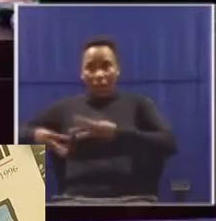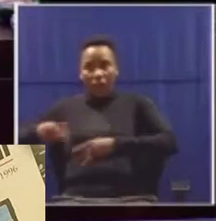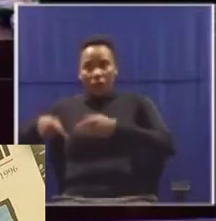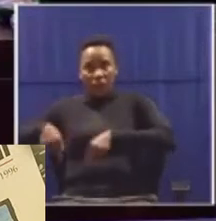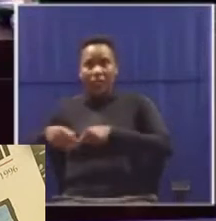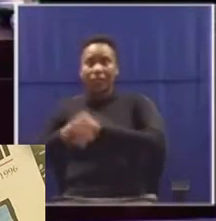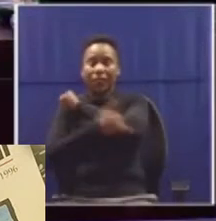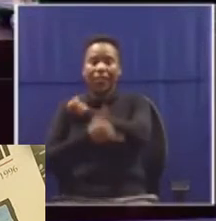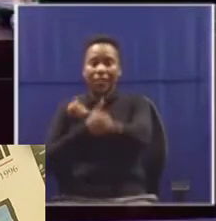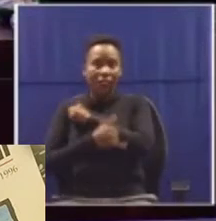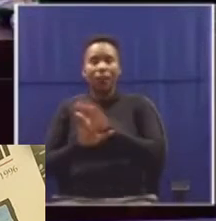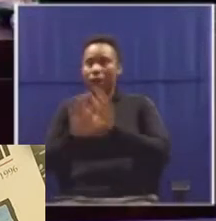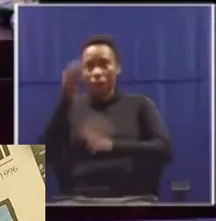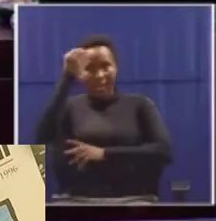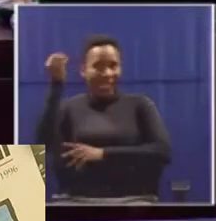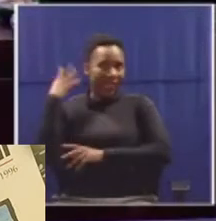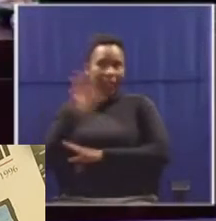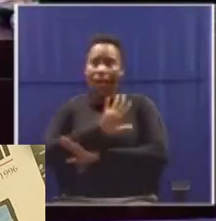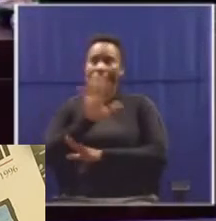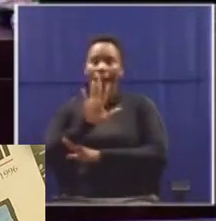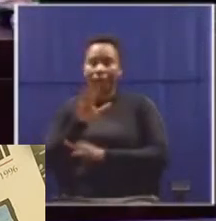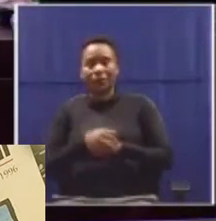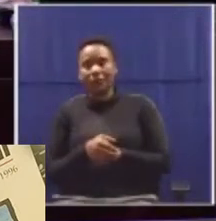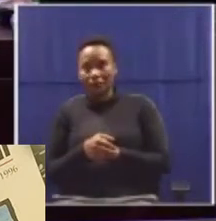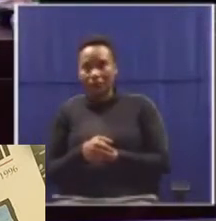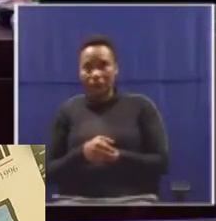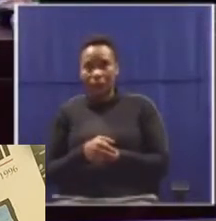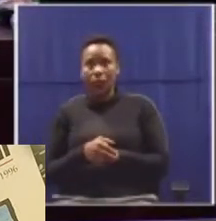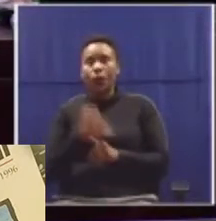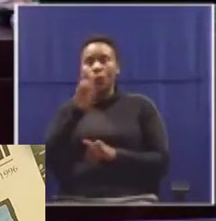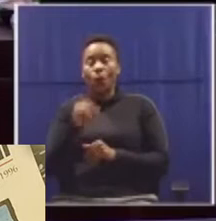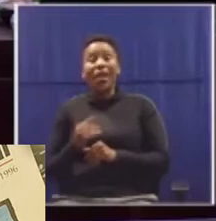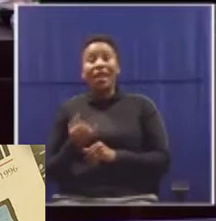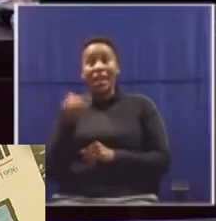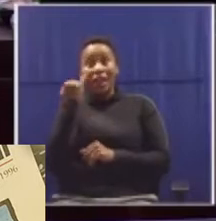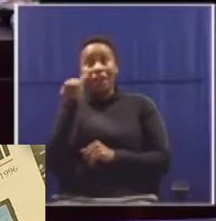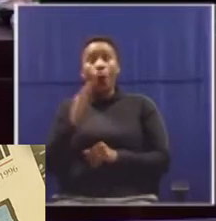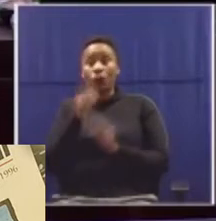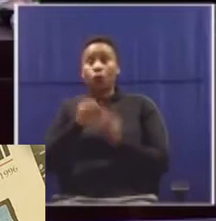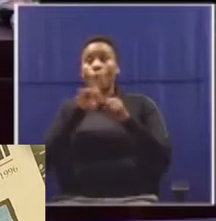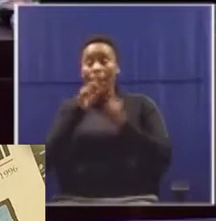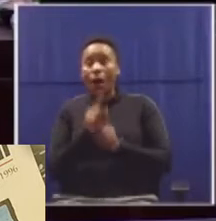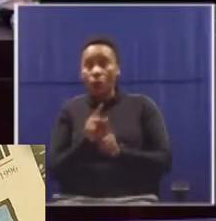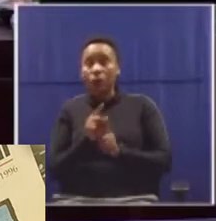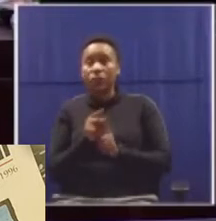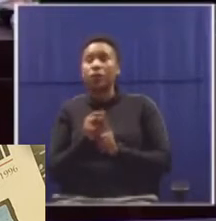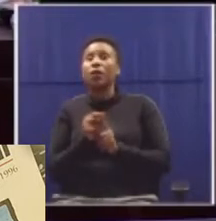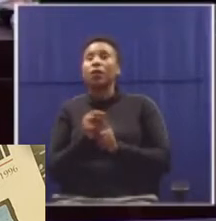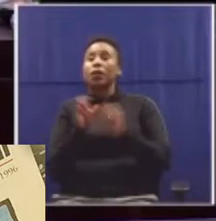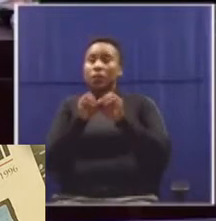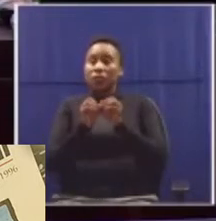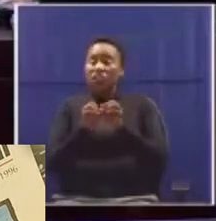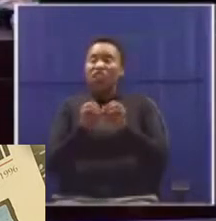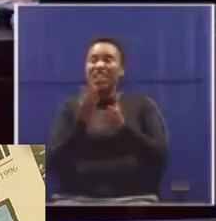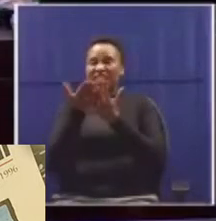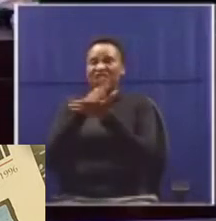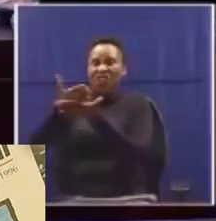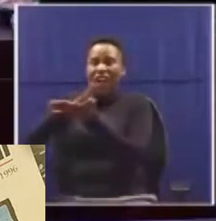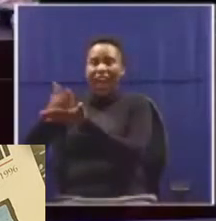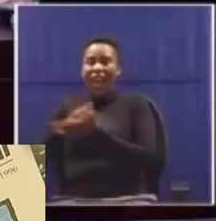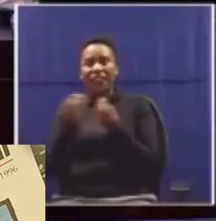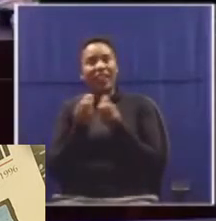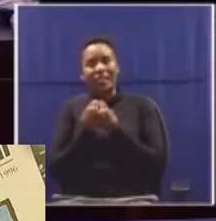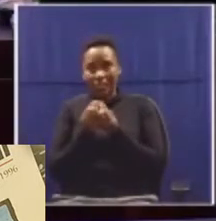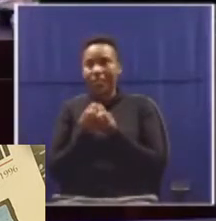so let us not forget that so so if you want to talk about redistribution and things let's not forget